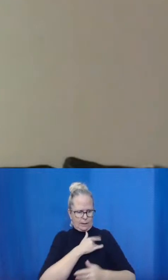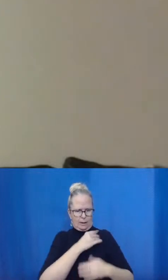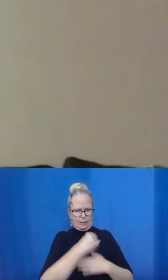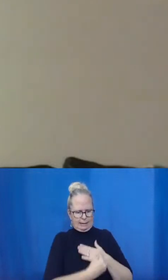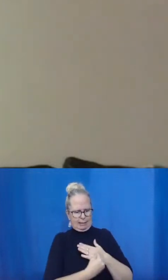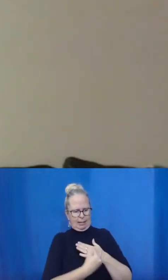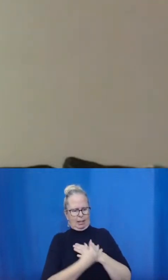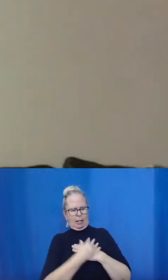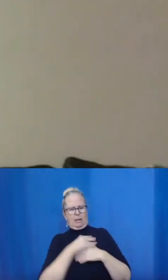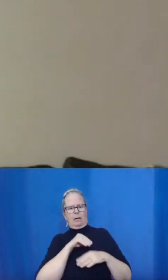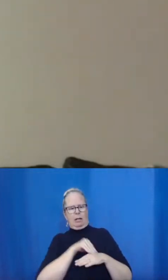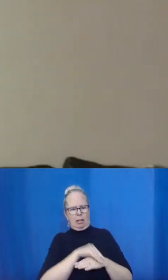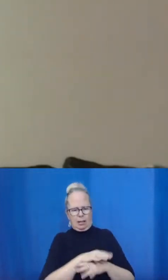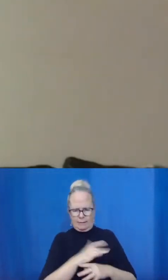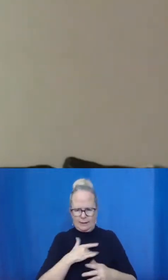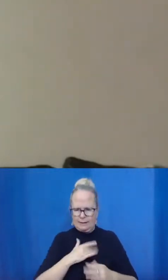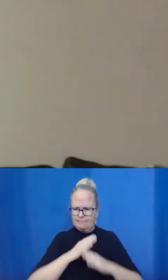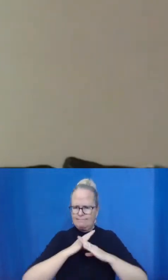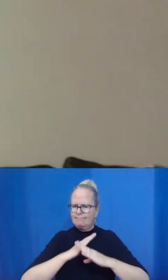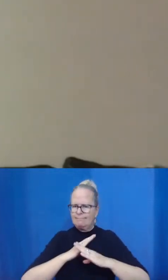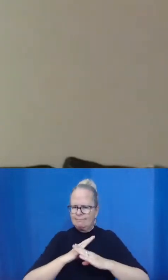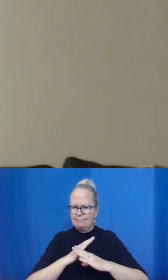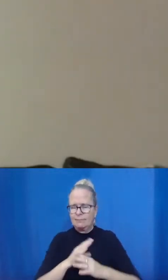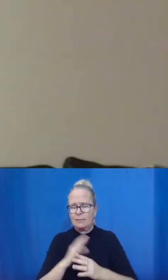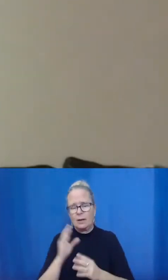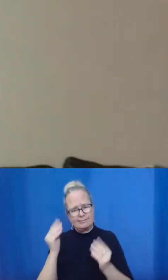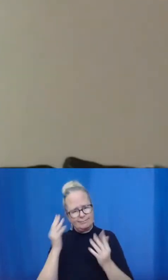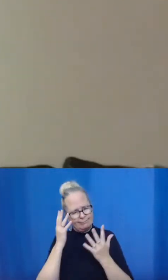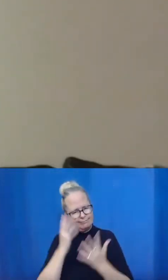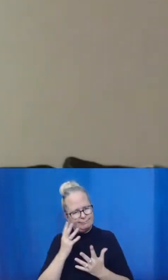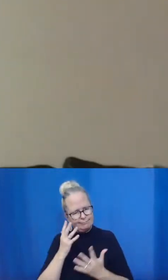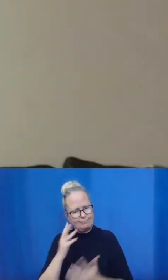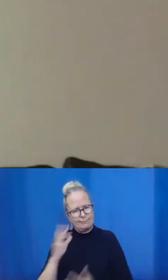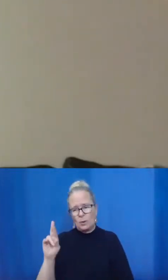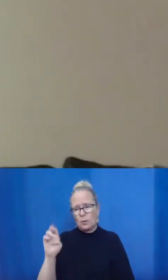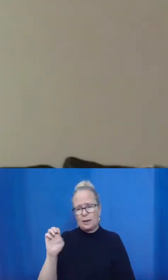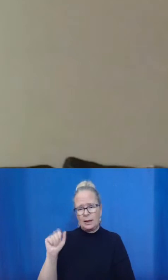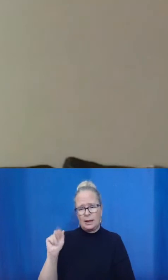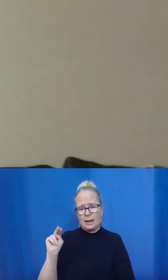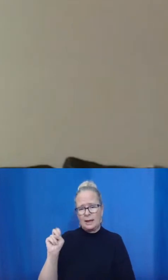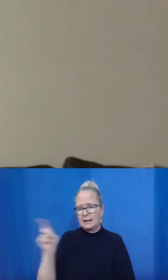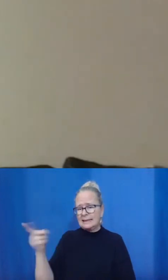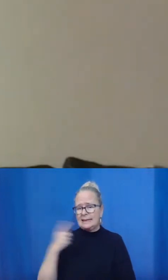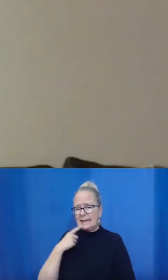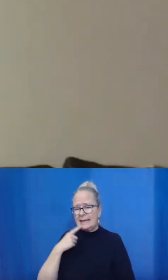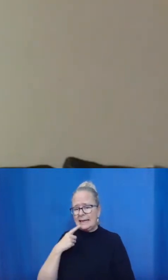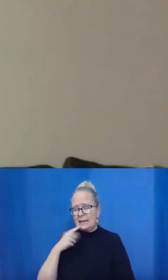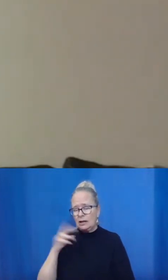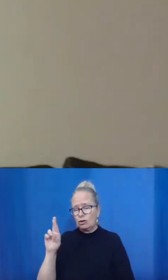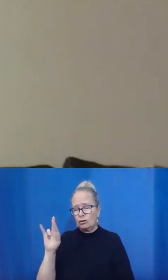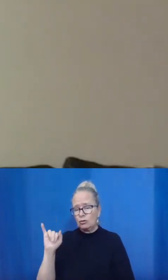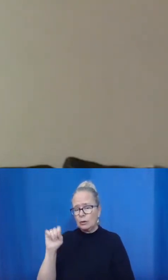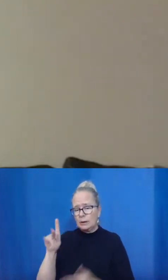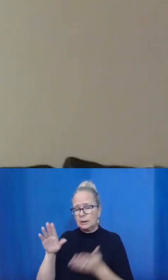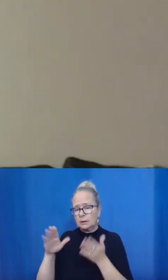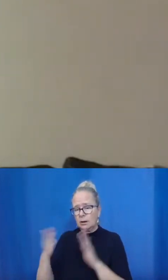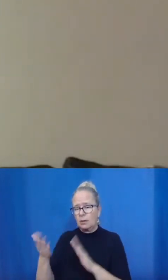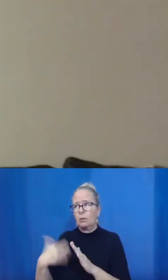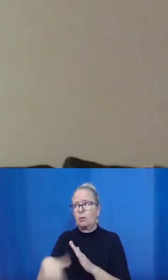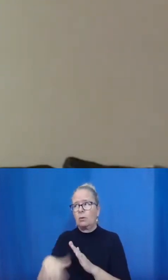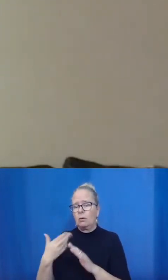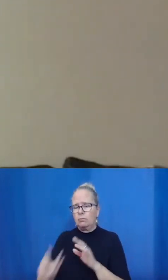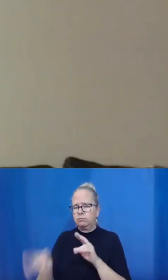specifically in the hematologic, the blood cancer population, it's around 30 to even up